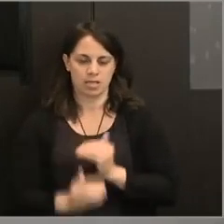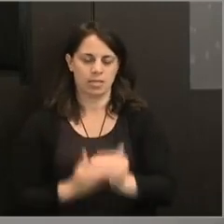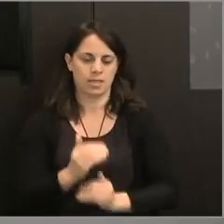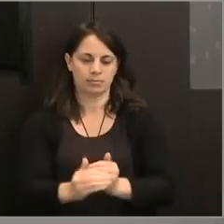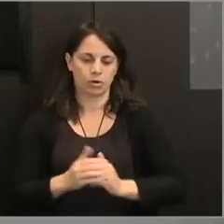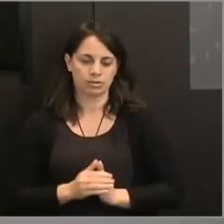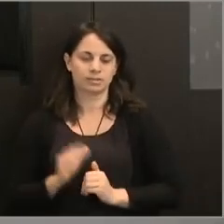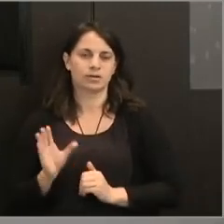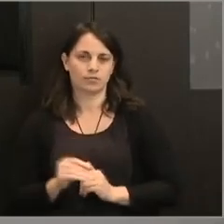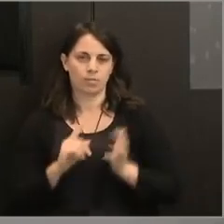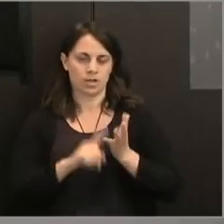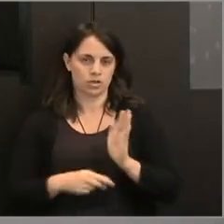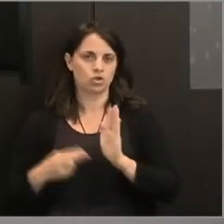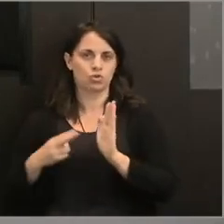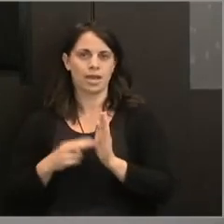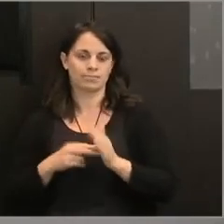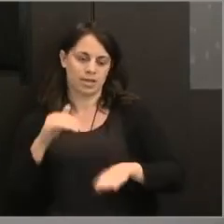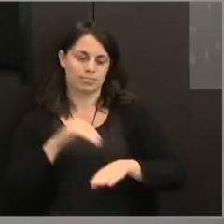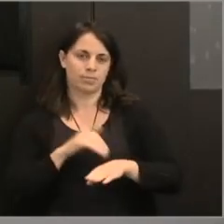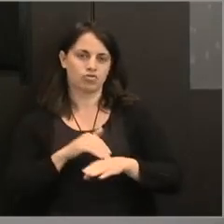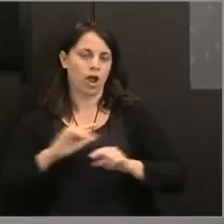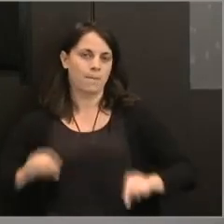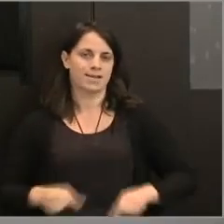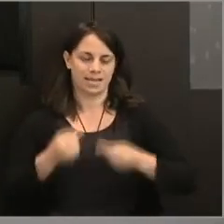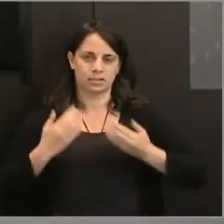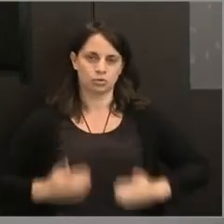the United Nations as a crime against humanity.